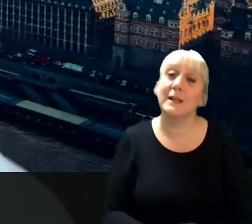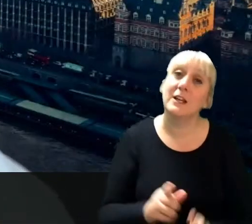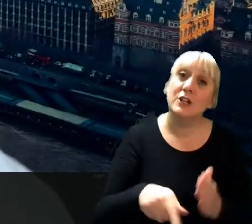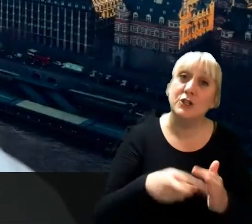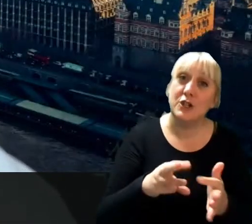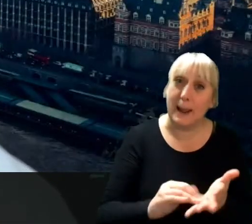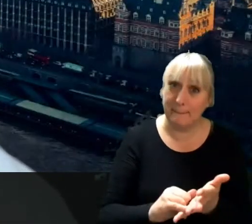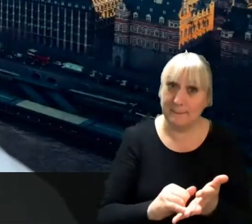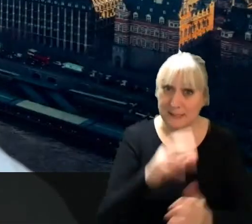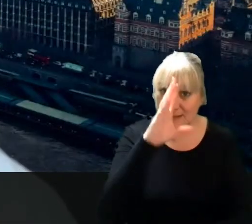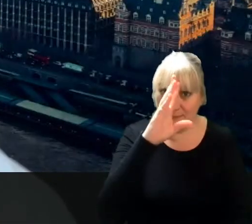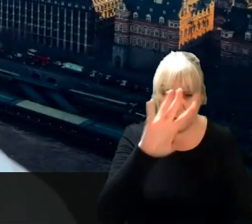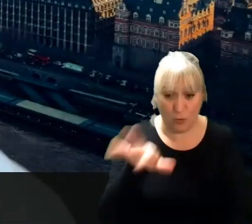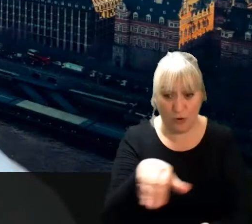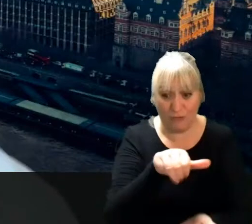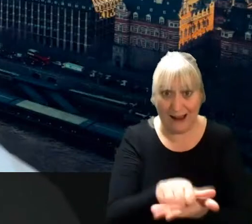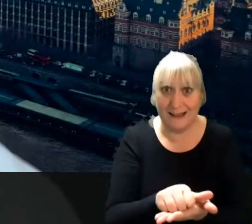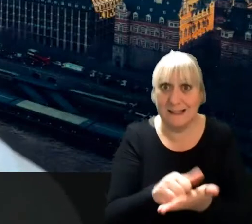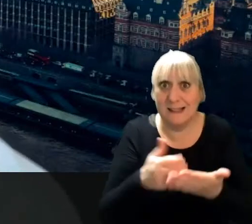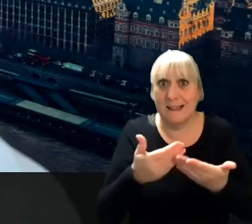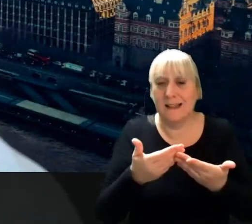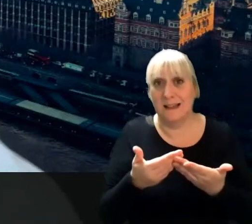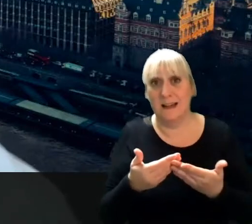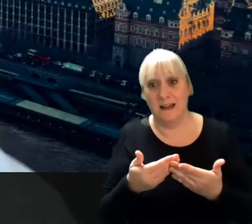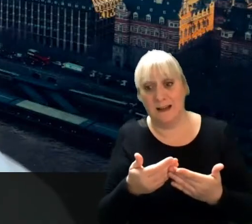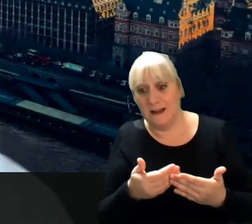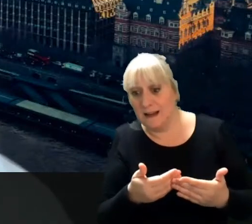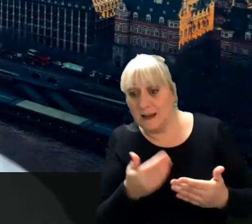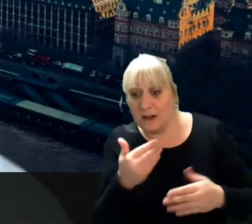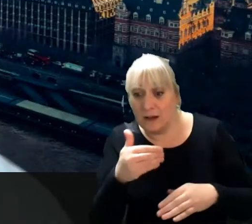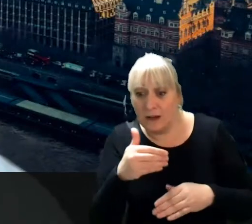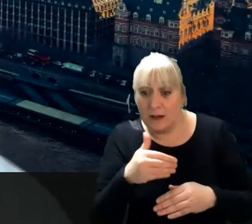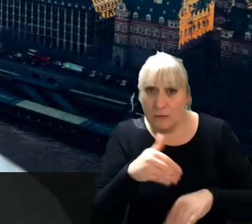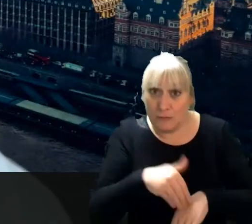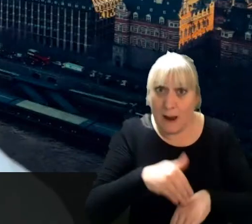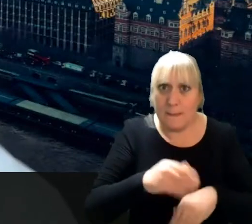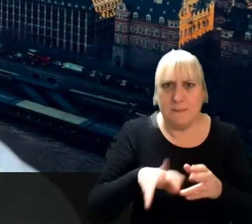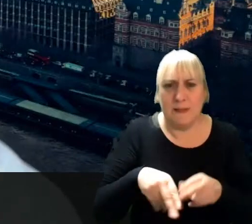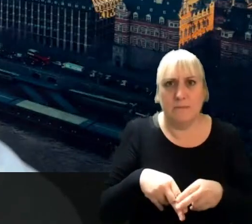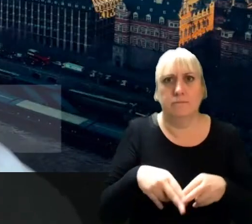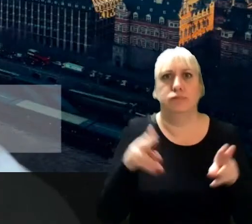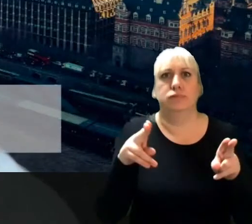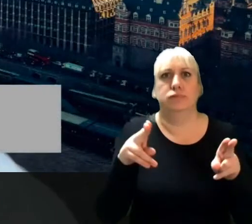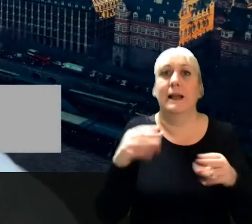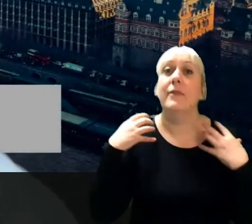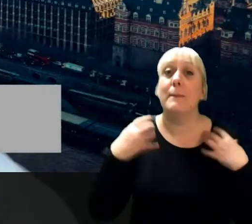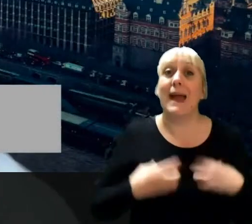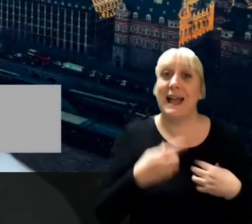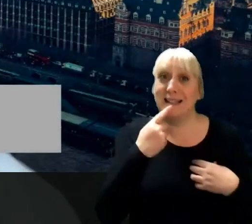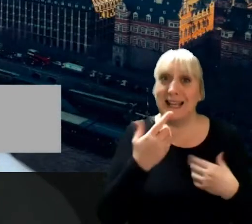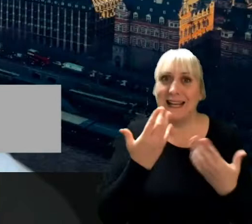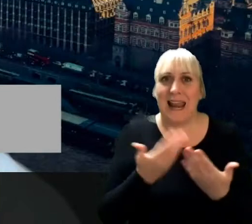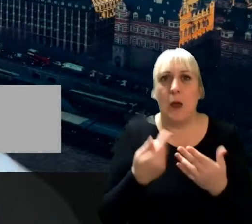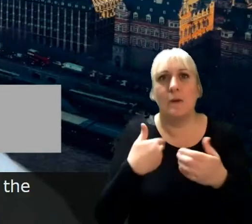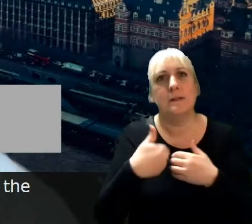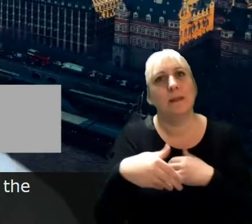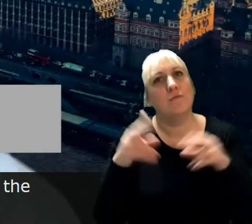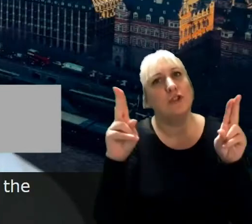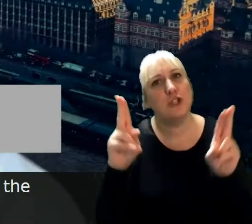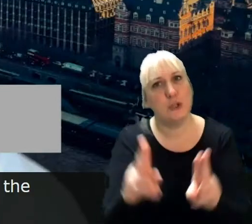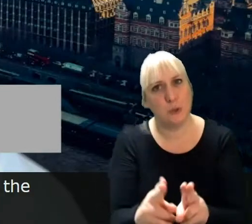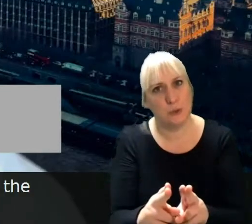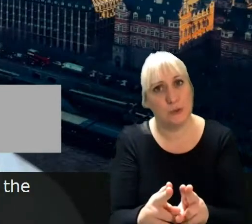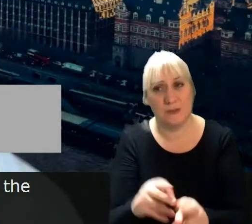current mayor of crime has been up. And of course, the mayor said that crime's going down now. And I think a lot of that's been because of the